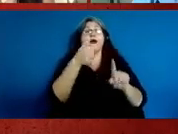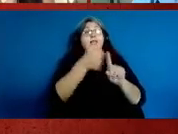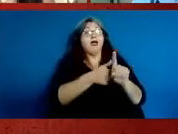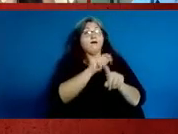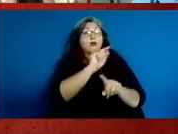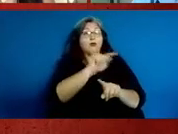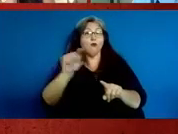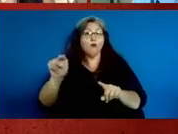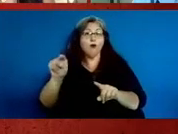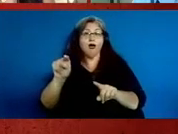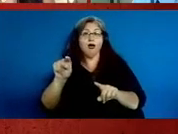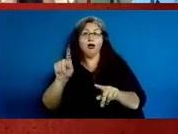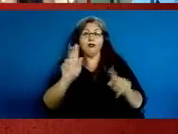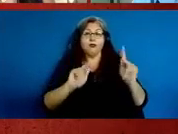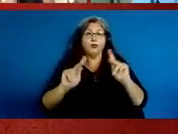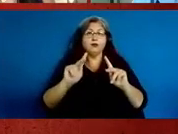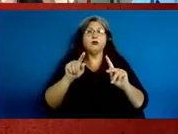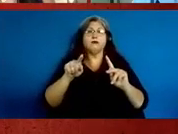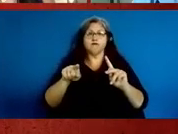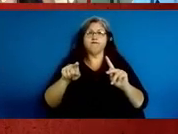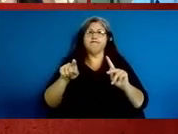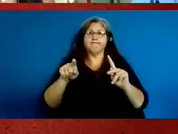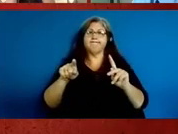people has,